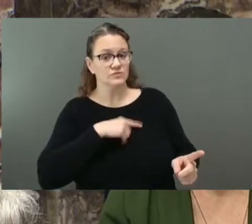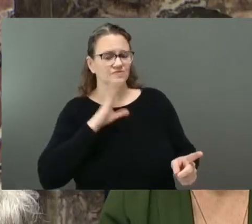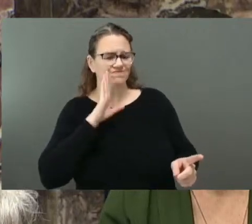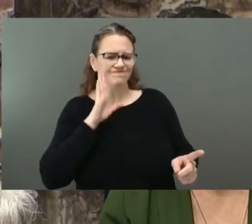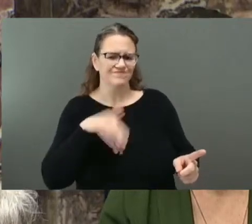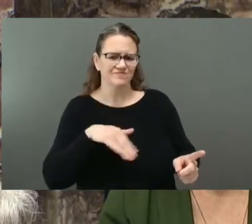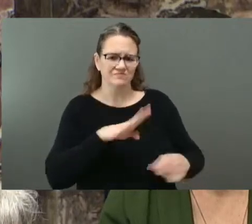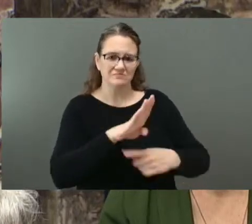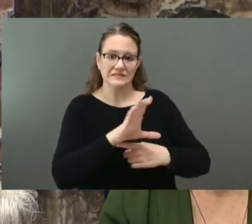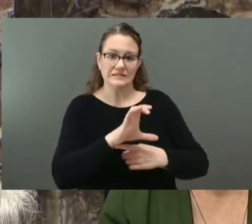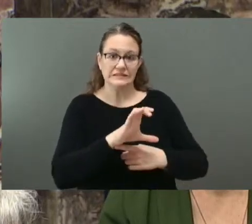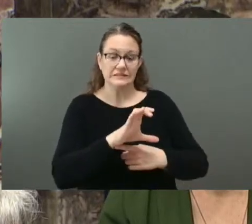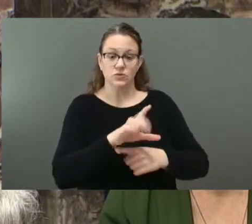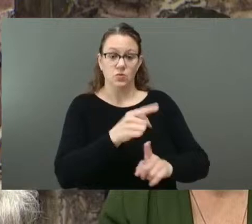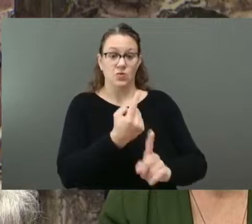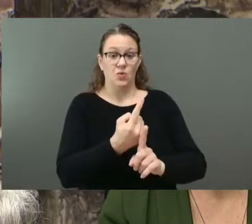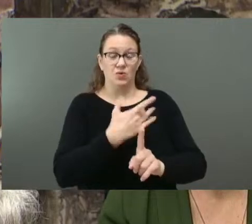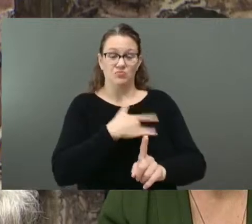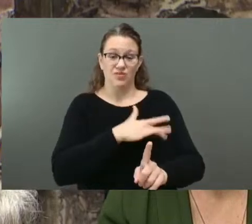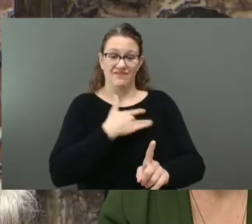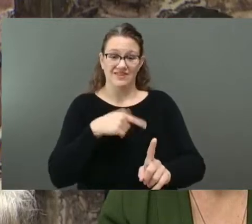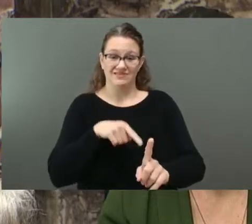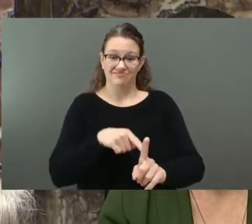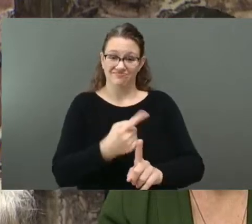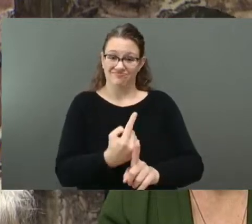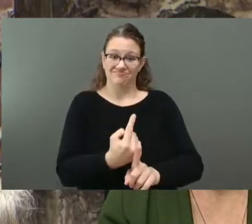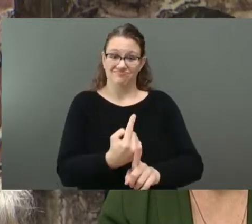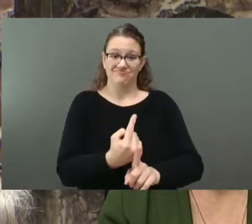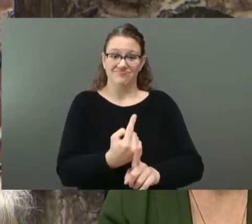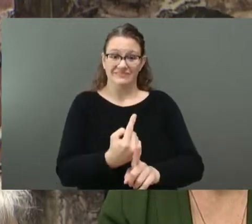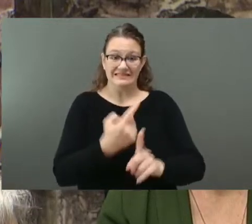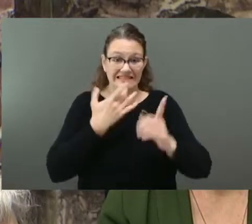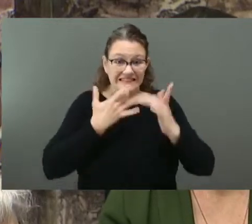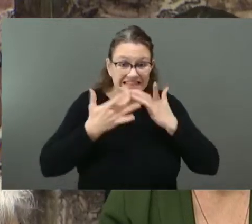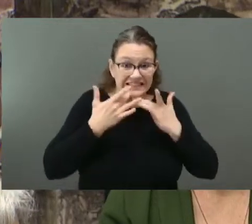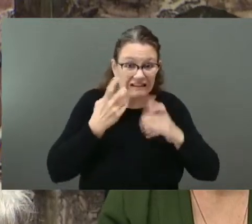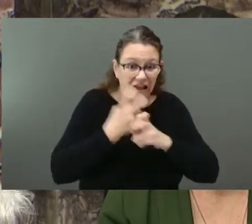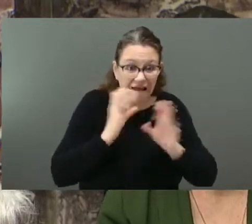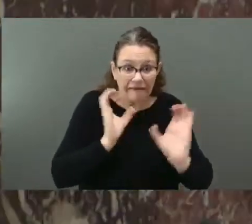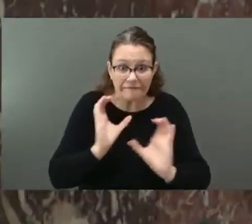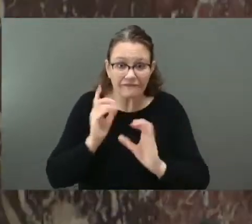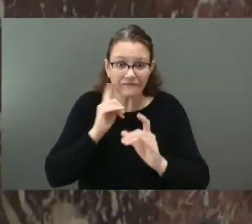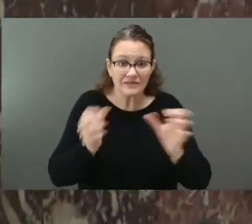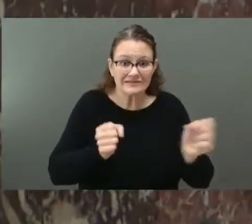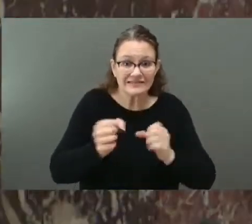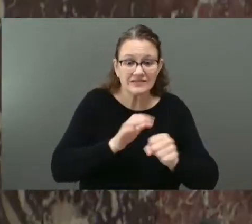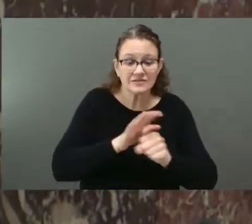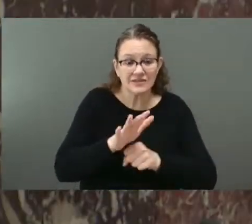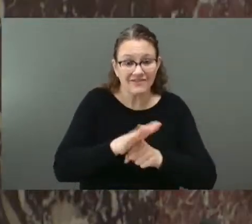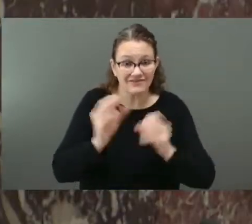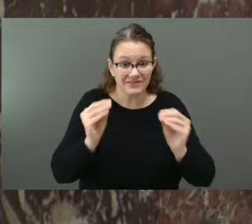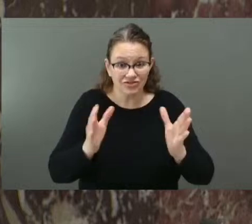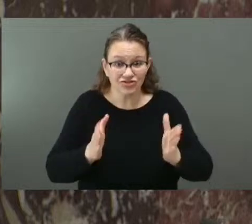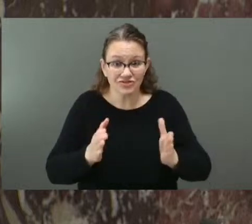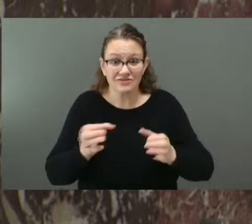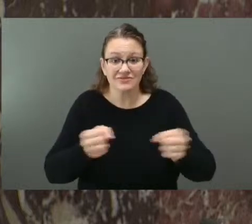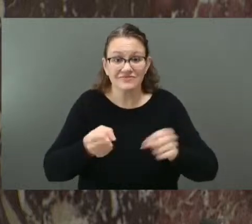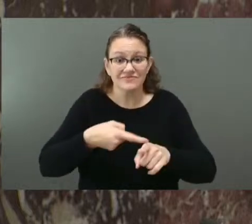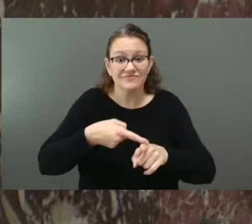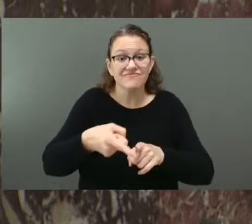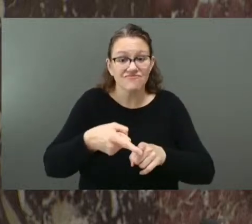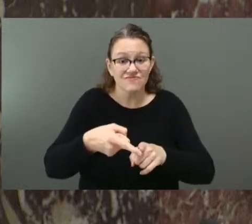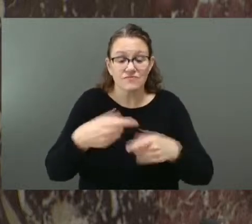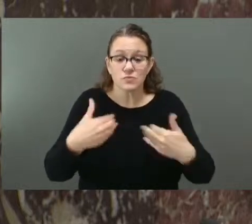dealing with the labor challenges, and the education sector is also one of them. But we are in